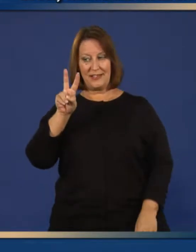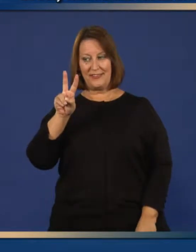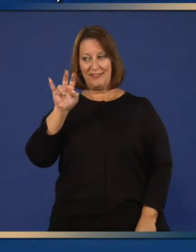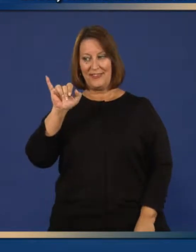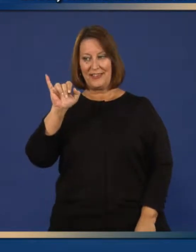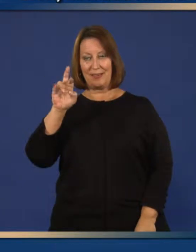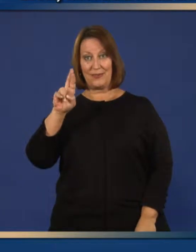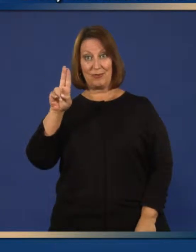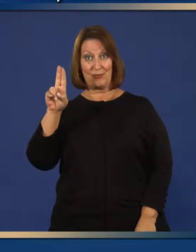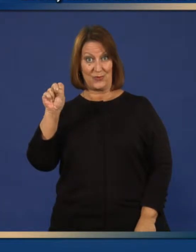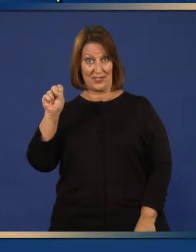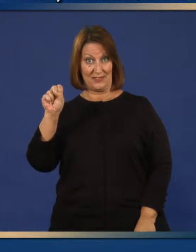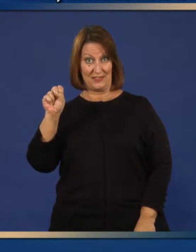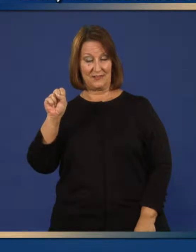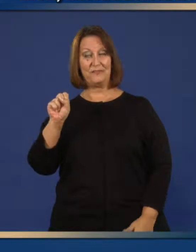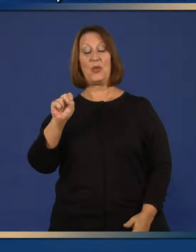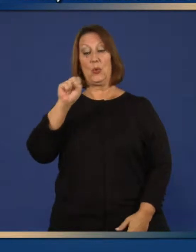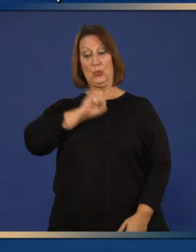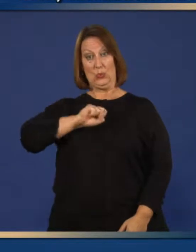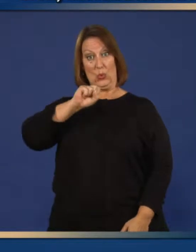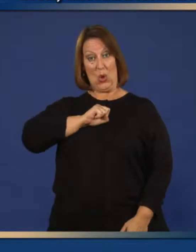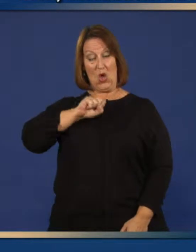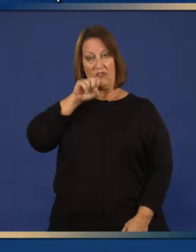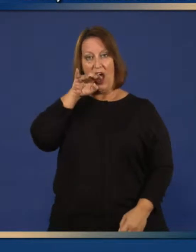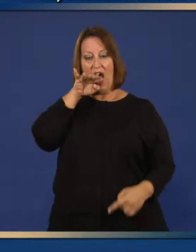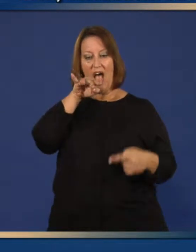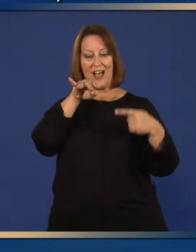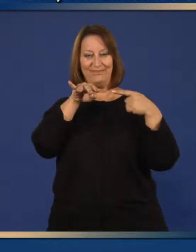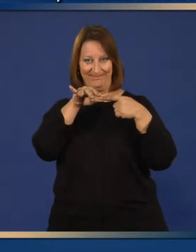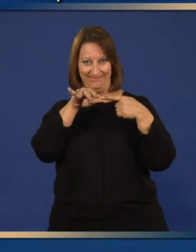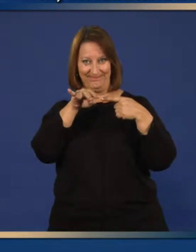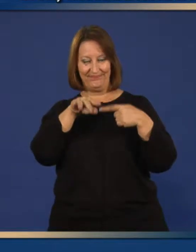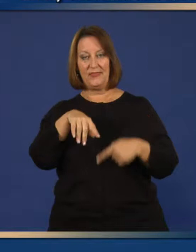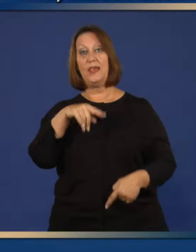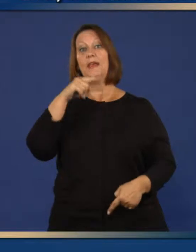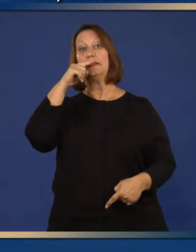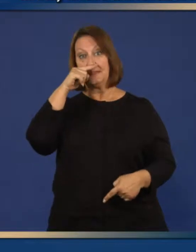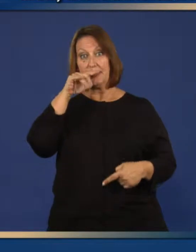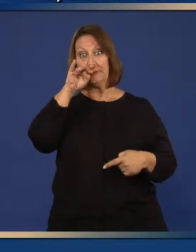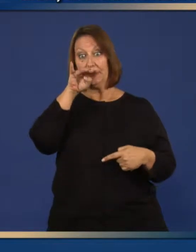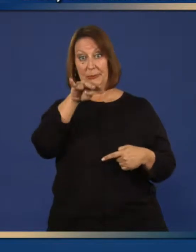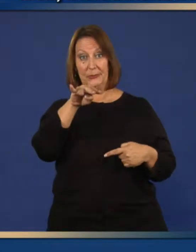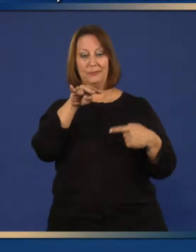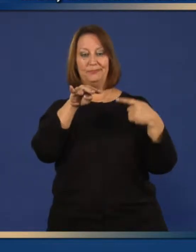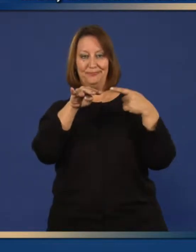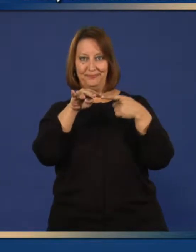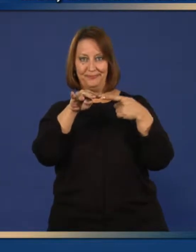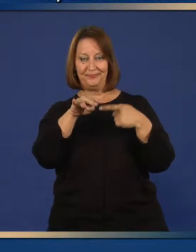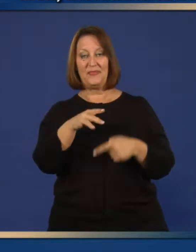which can be spread by coughing, sneezing, or nasal secretions.